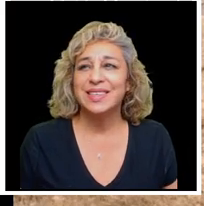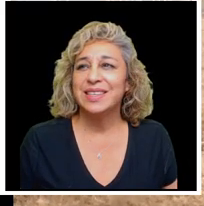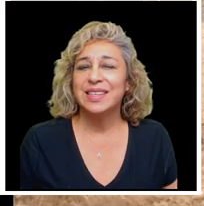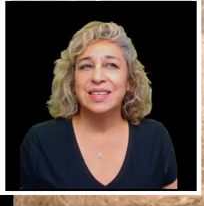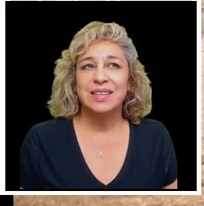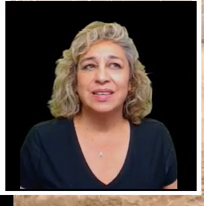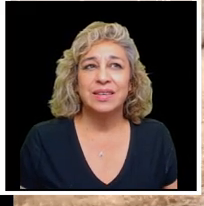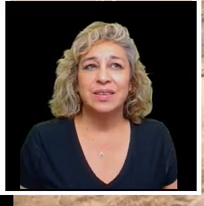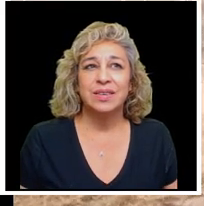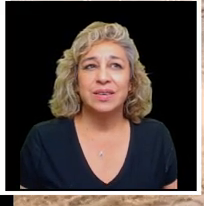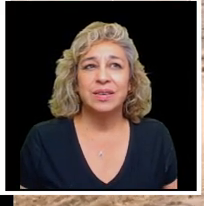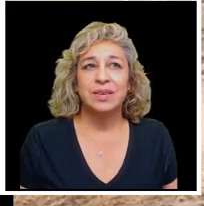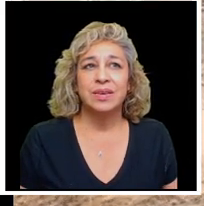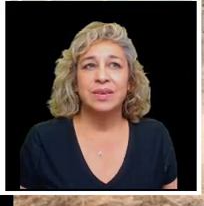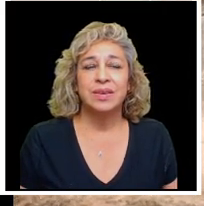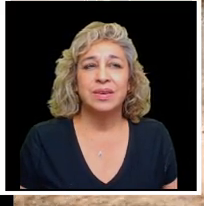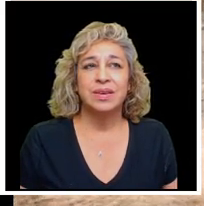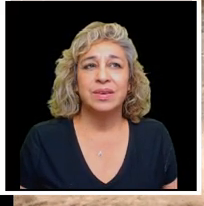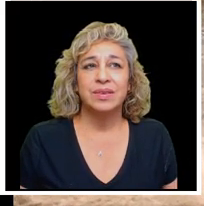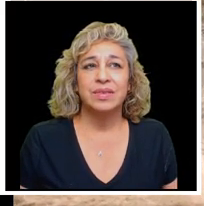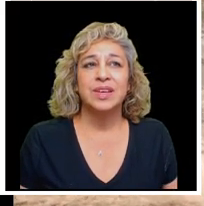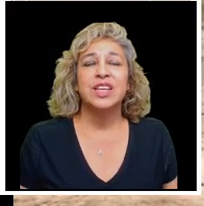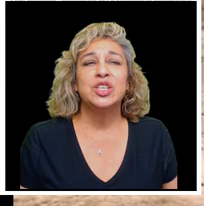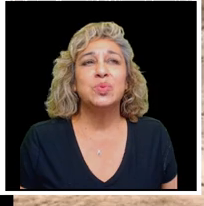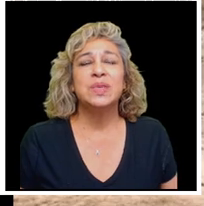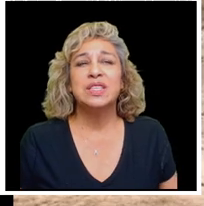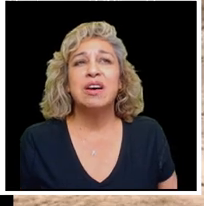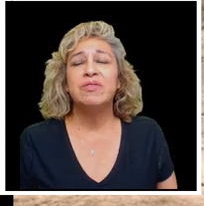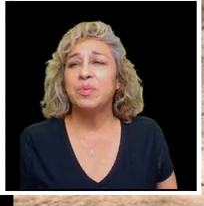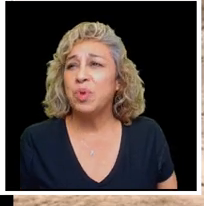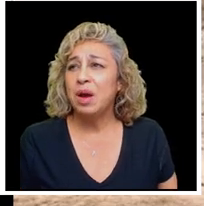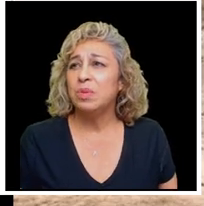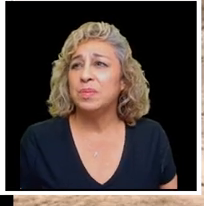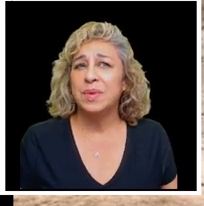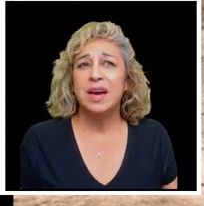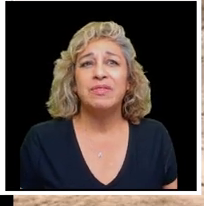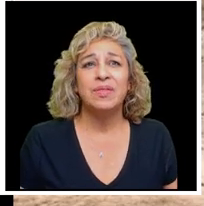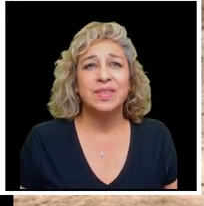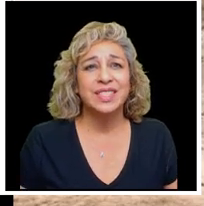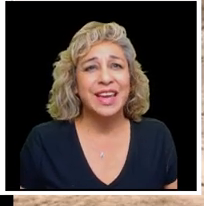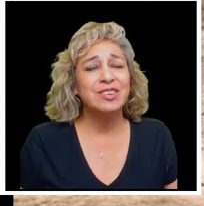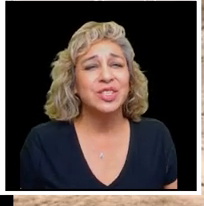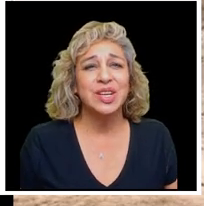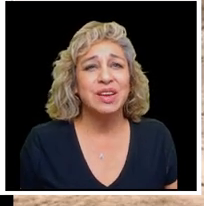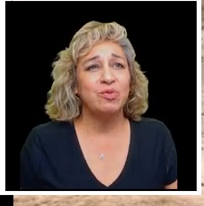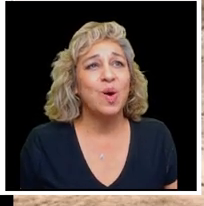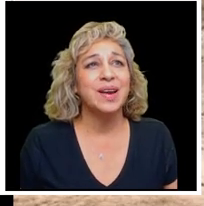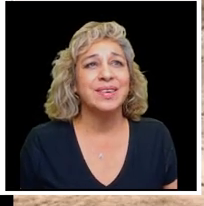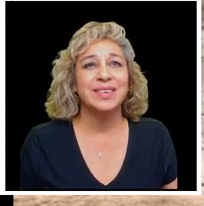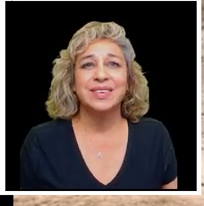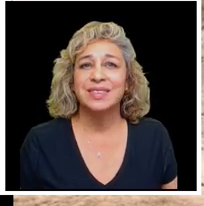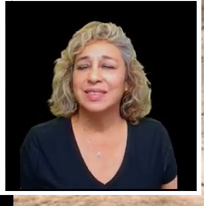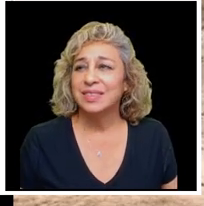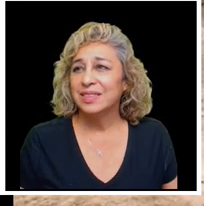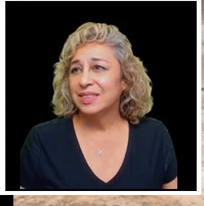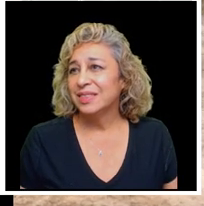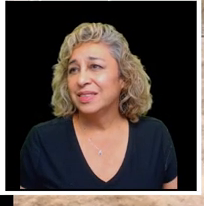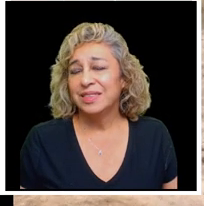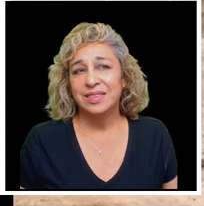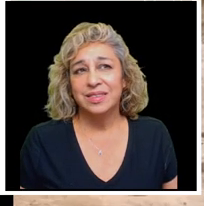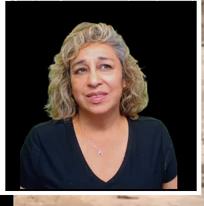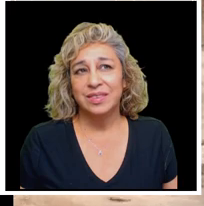German parliament and outlet to resolve the problem of scarcity of water